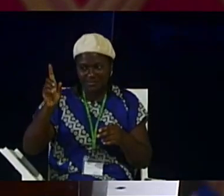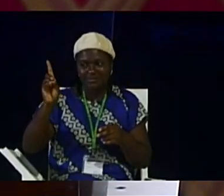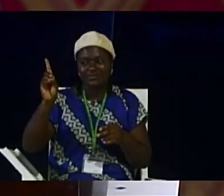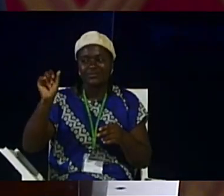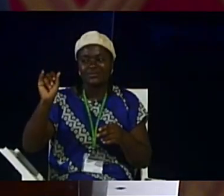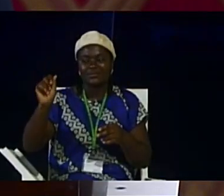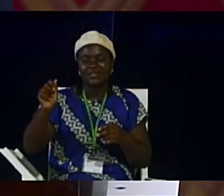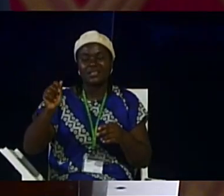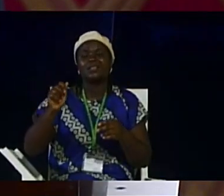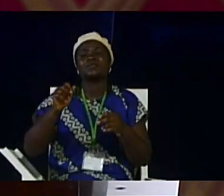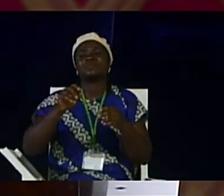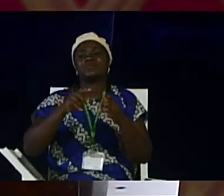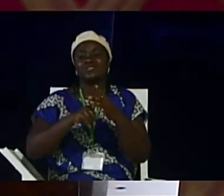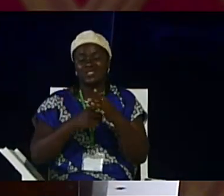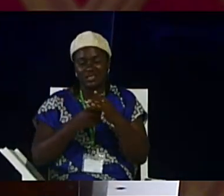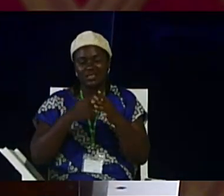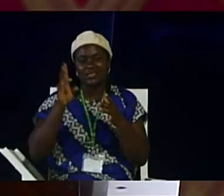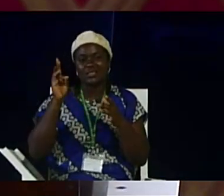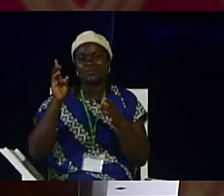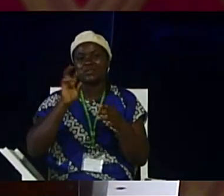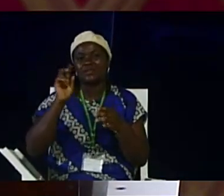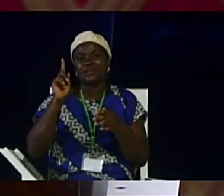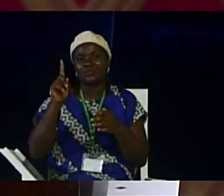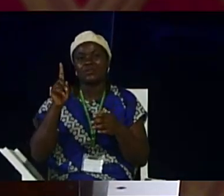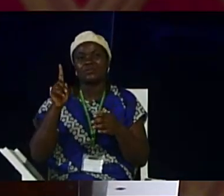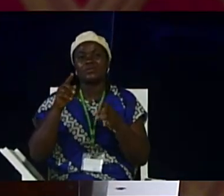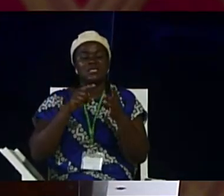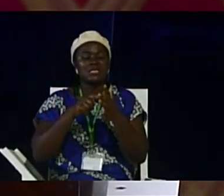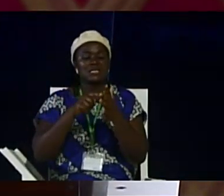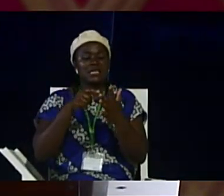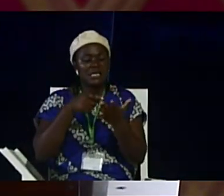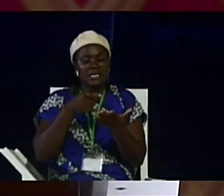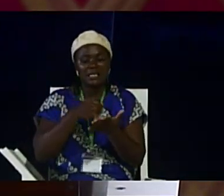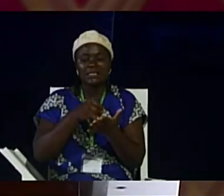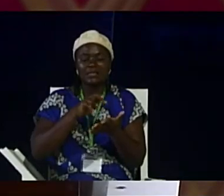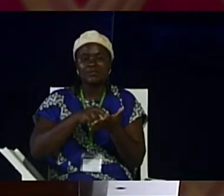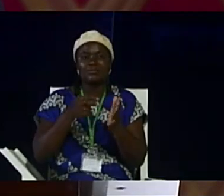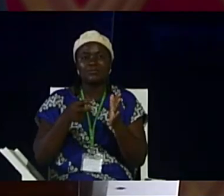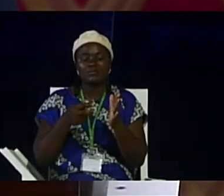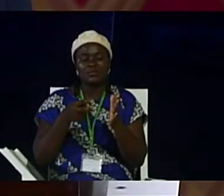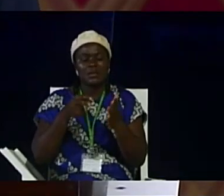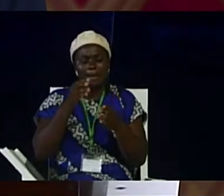Genesis chapter 17, verse 1, it makes reference to